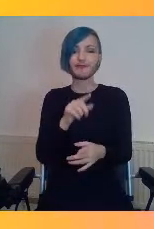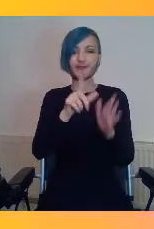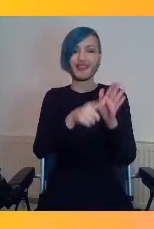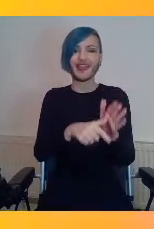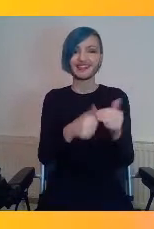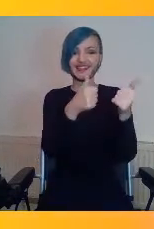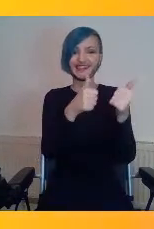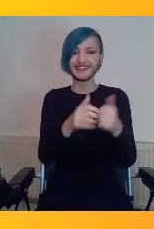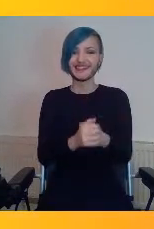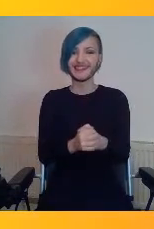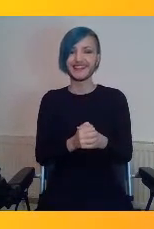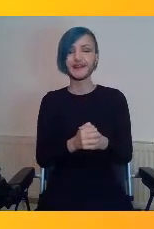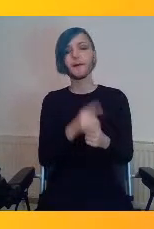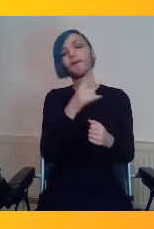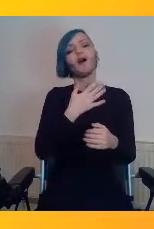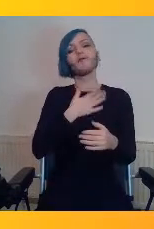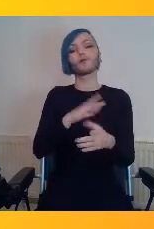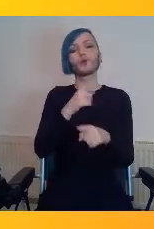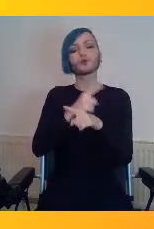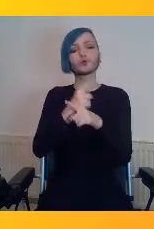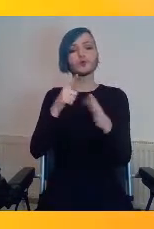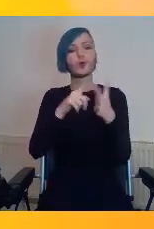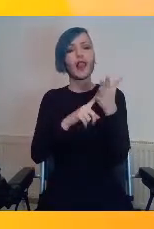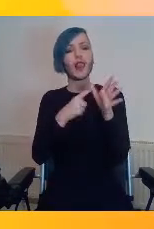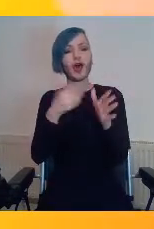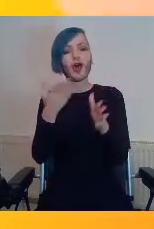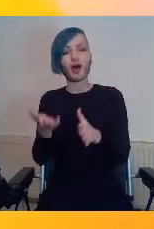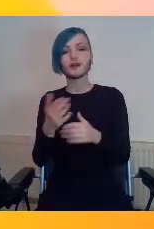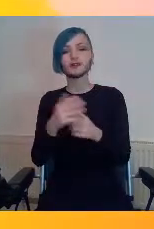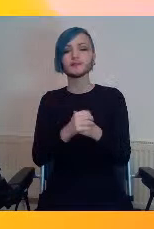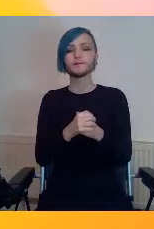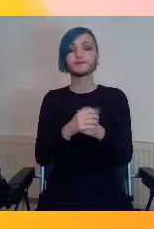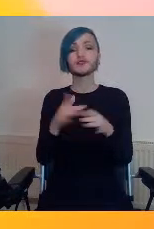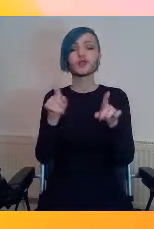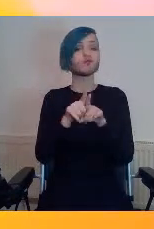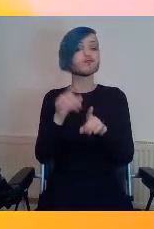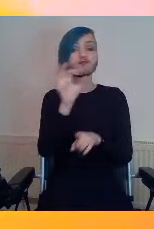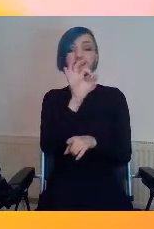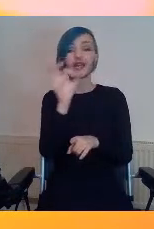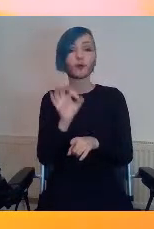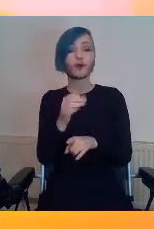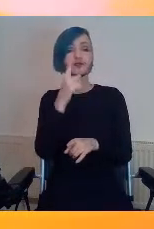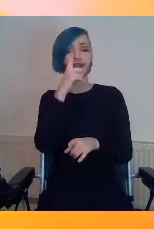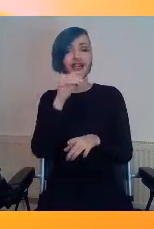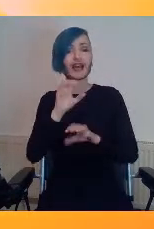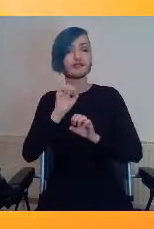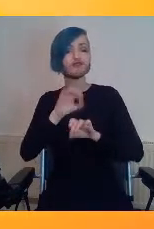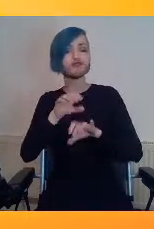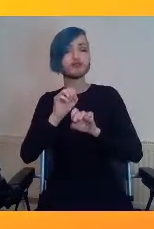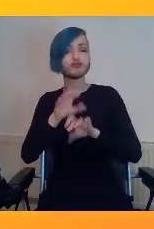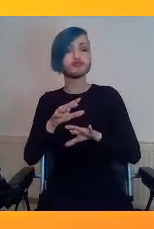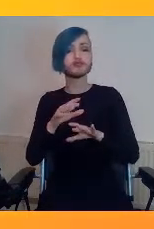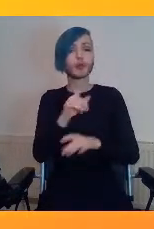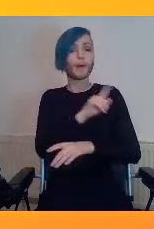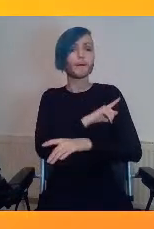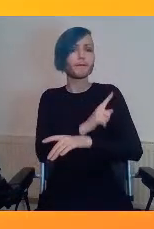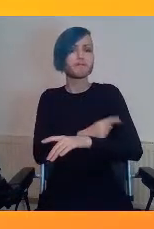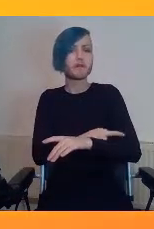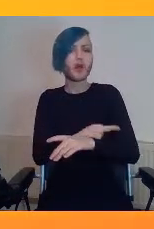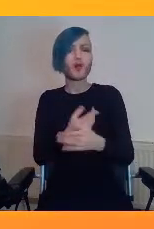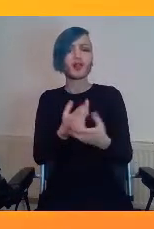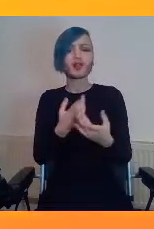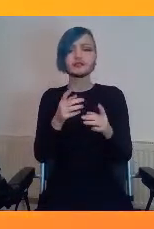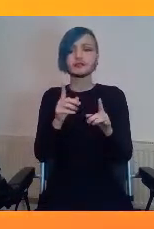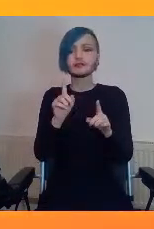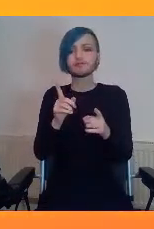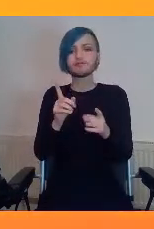activism. But if we can go over to Ella, and Ella, same question to you, like, give us a context of how it is to be active,